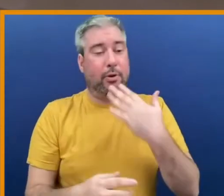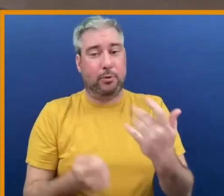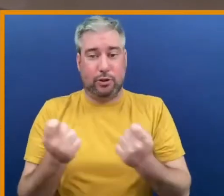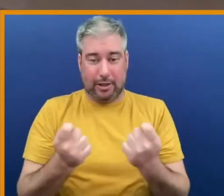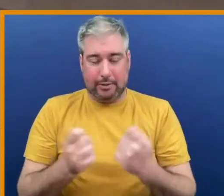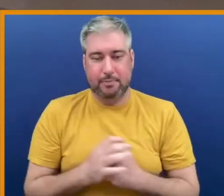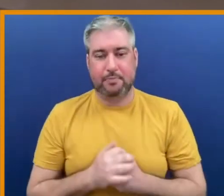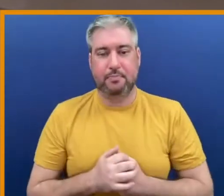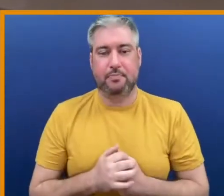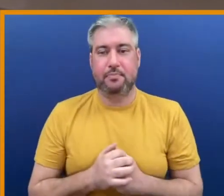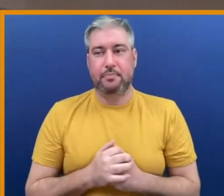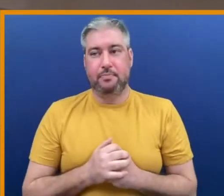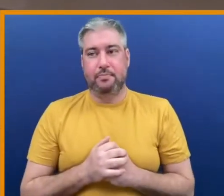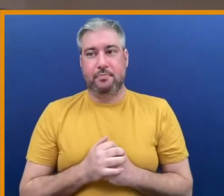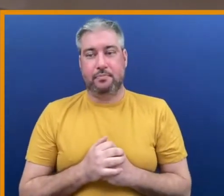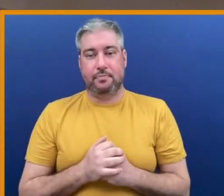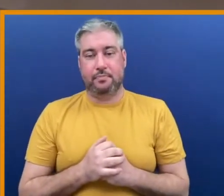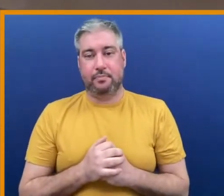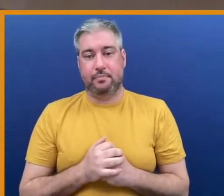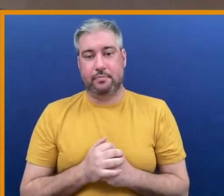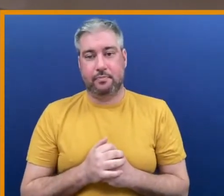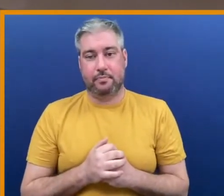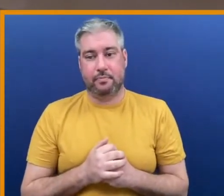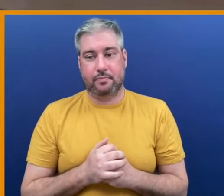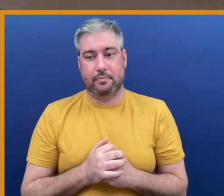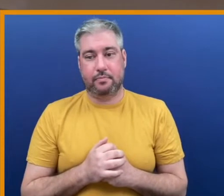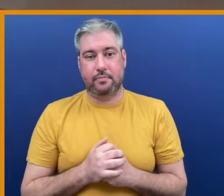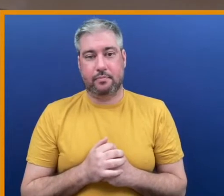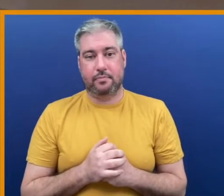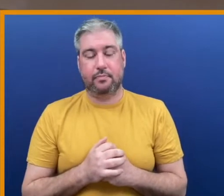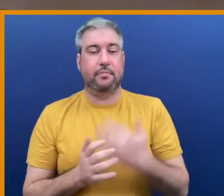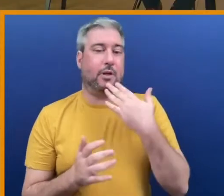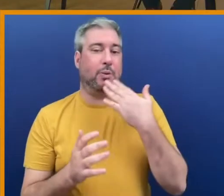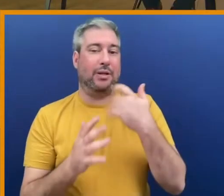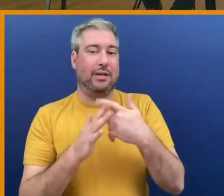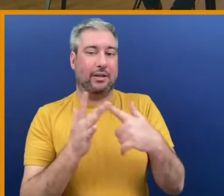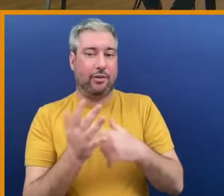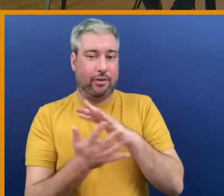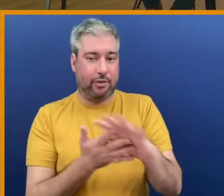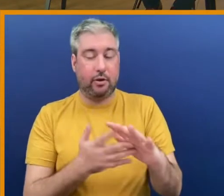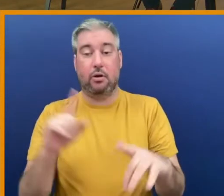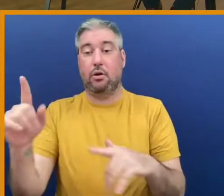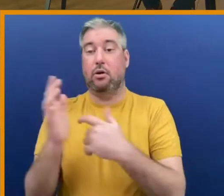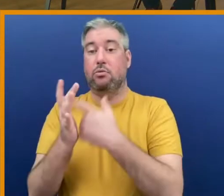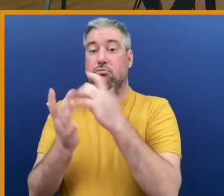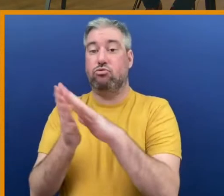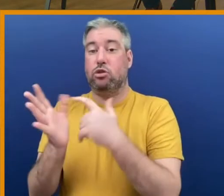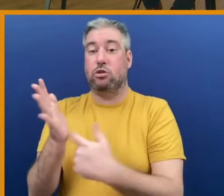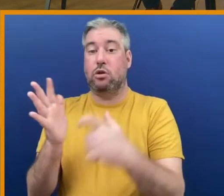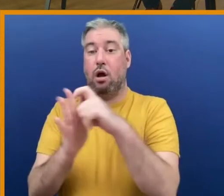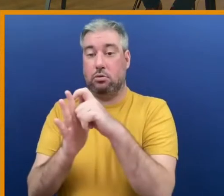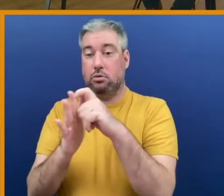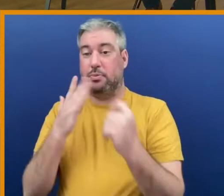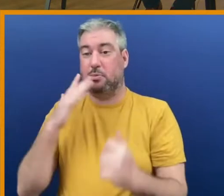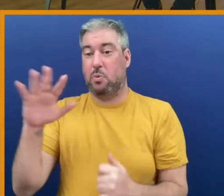Thank you, Keith. Will Richard Benwell please stand by? And I now call Pippa Halings from South Cambridgeshire, who will also